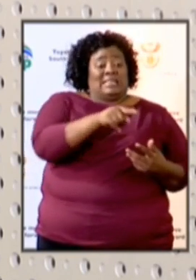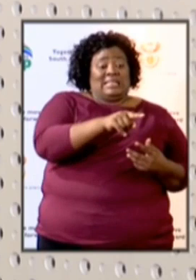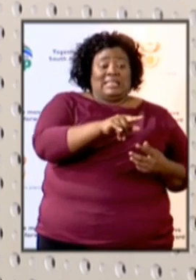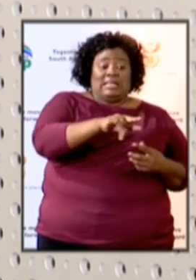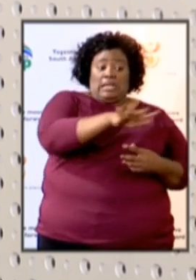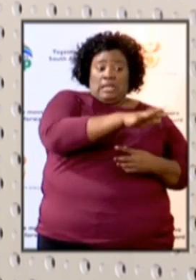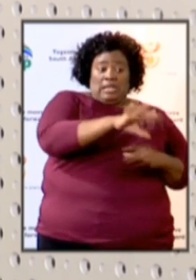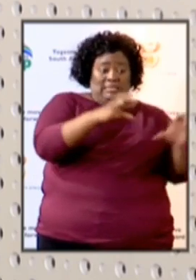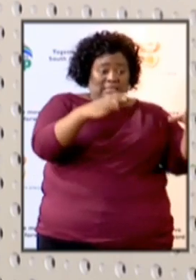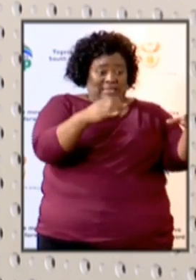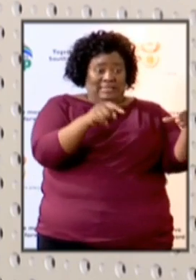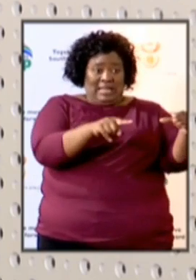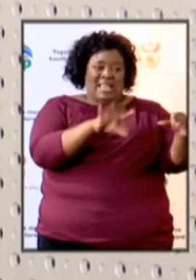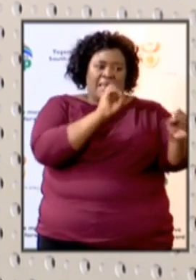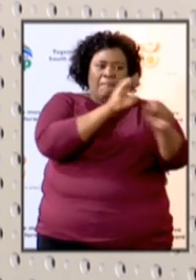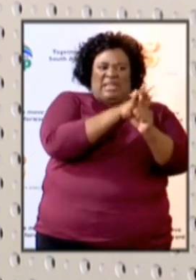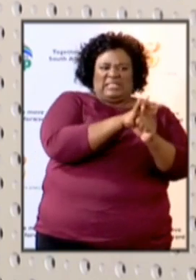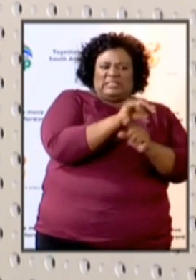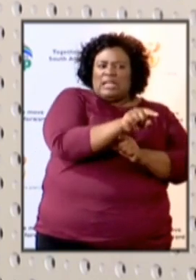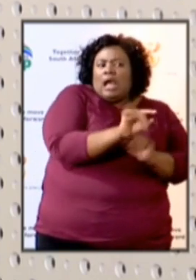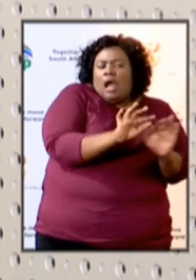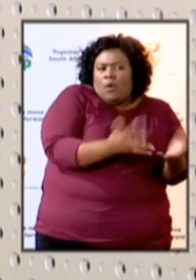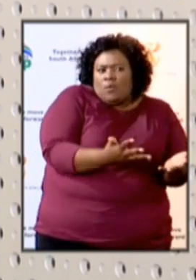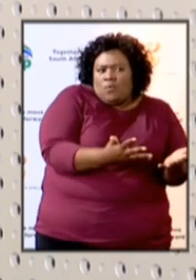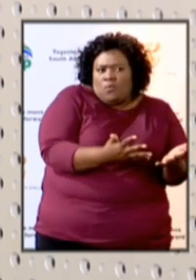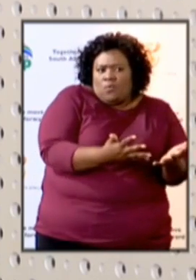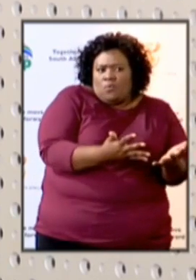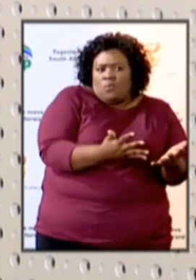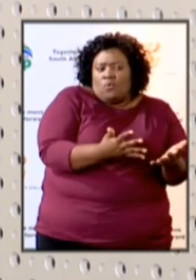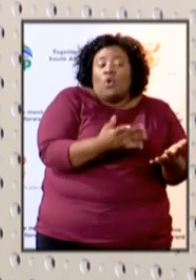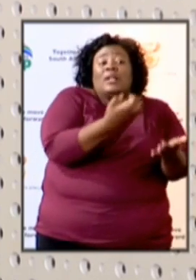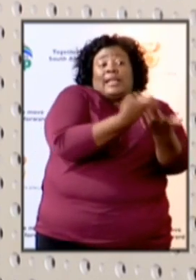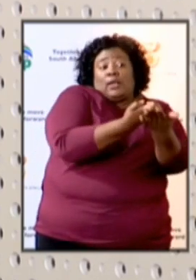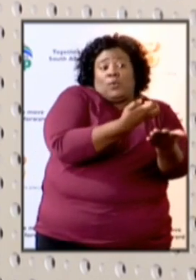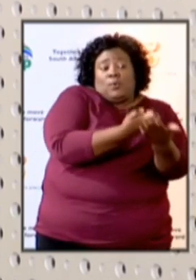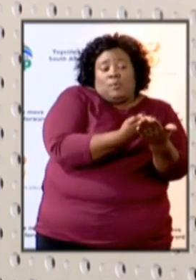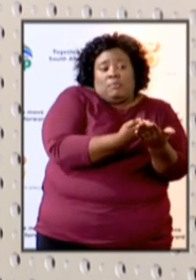sector when the economy, on